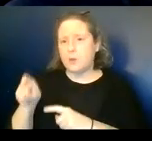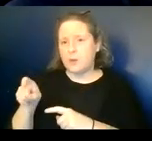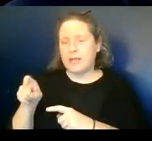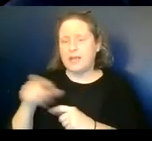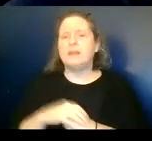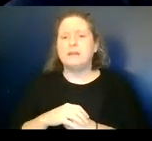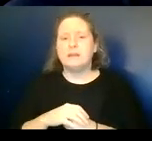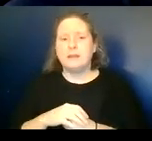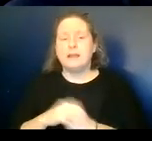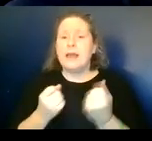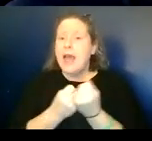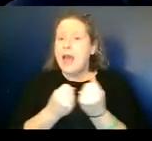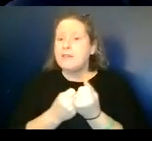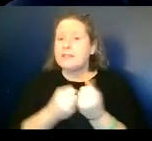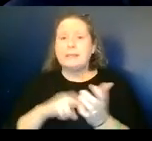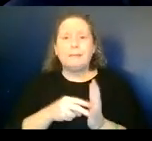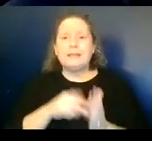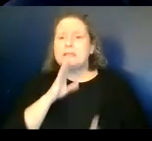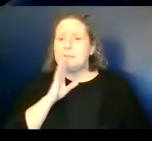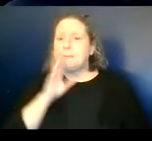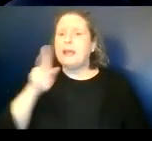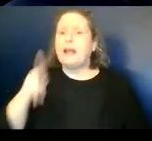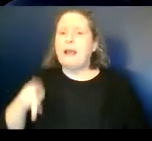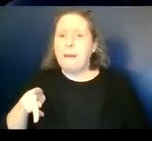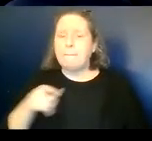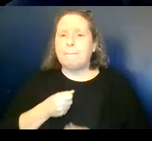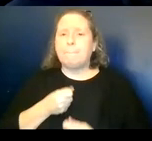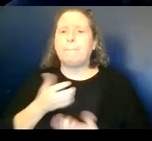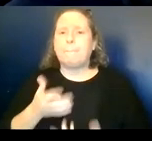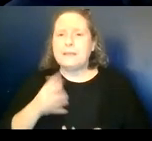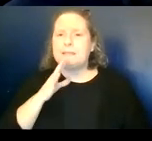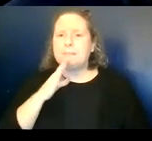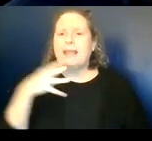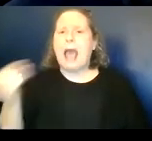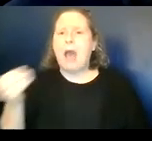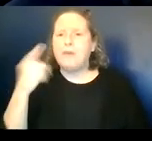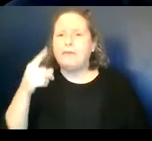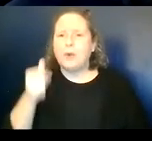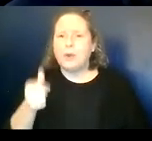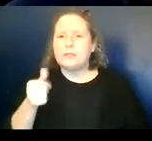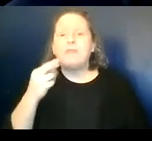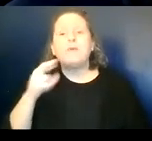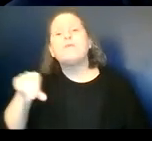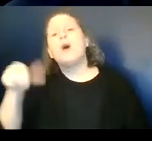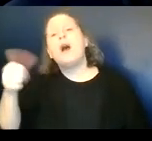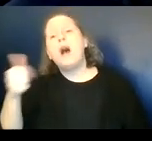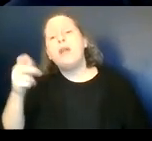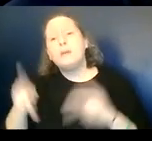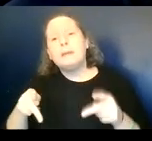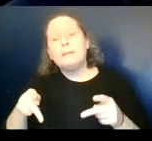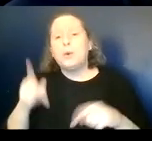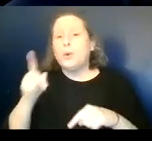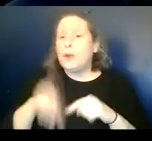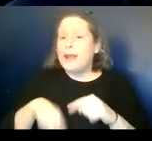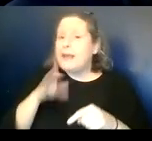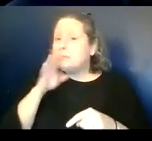means speaking up and speaking out for yourself or other people who maybe can't or don't know how to speak up yet. Okay, and